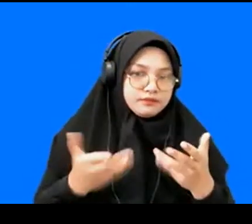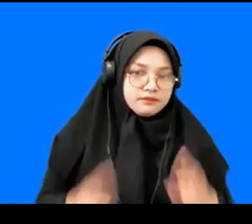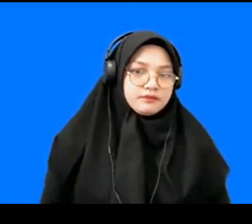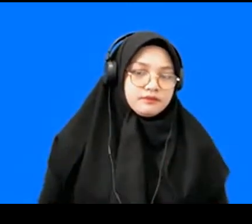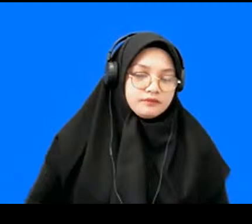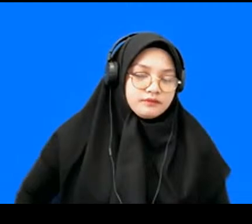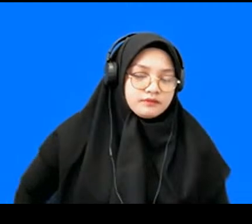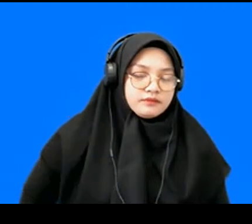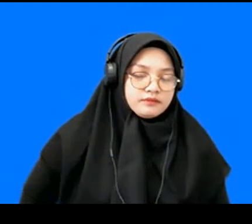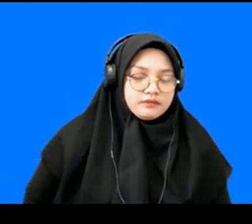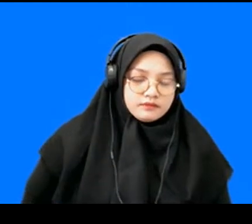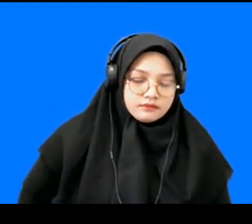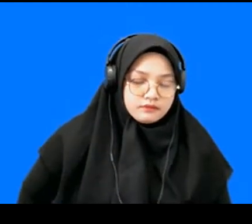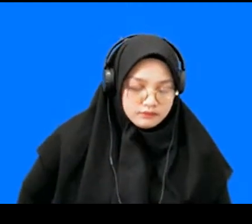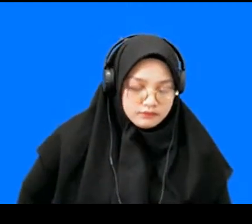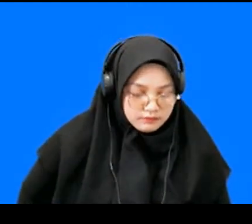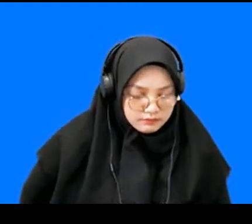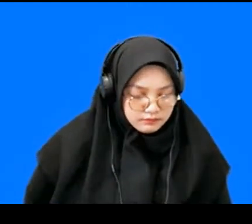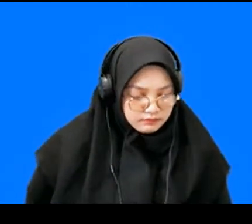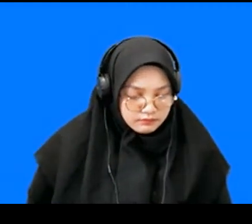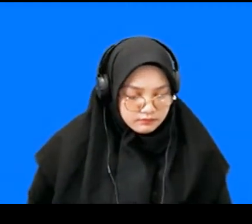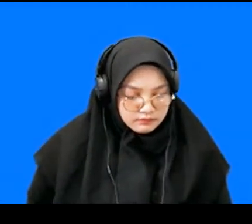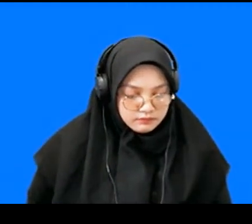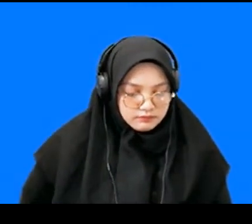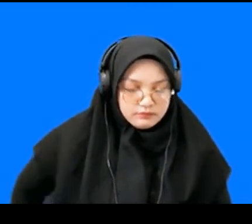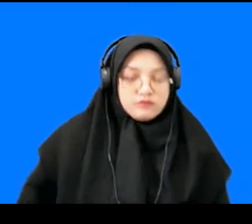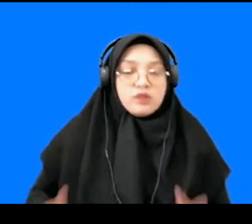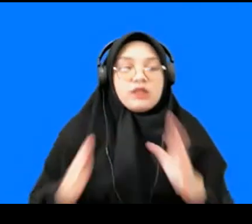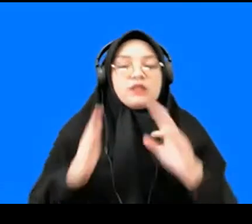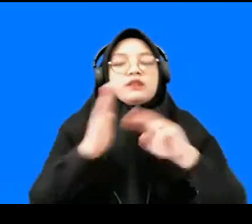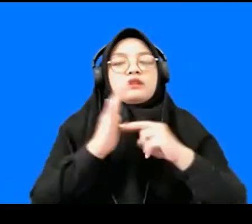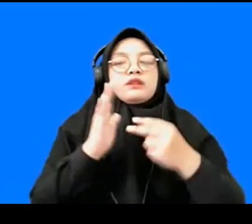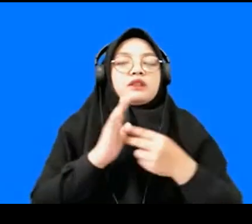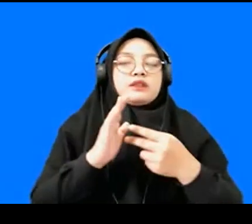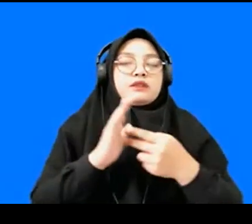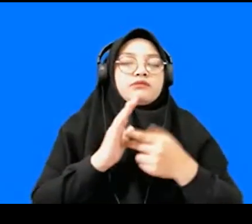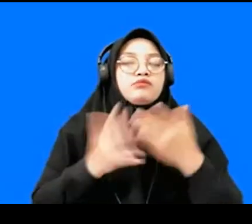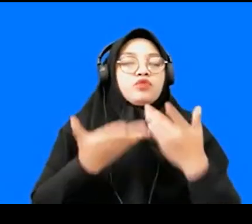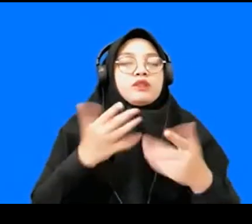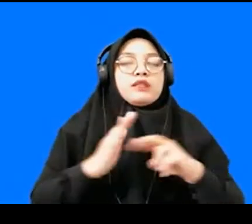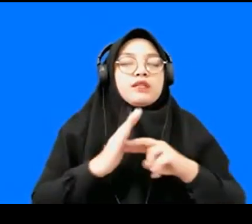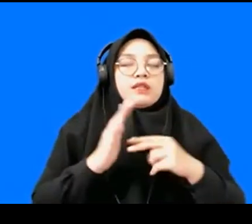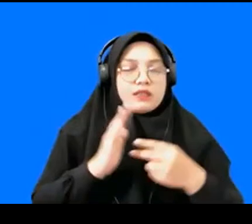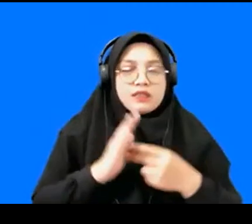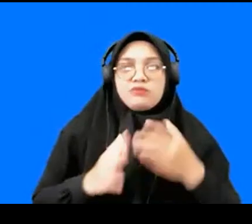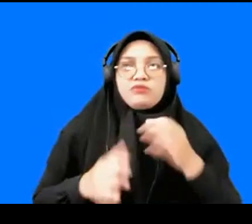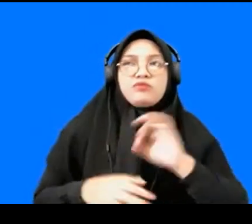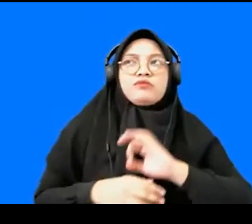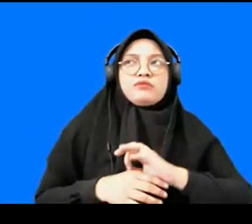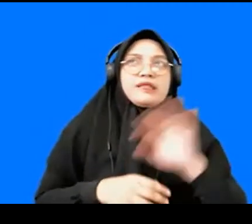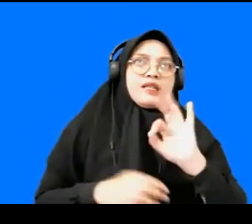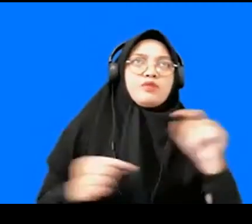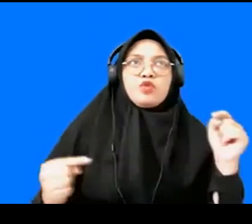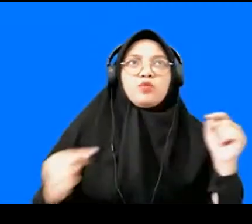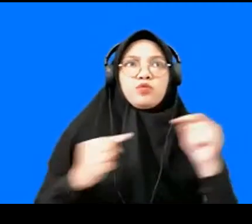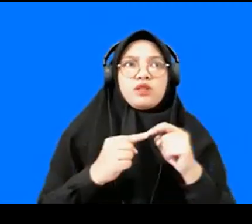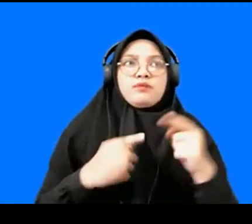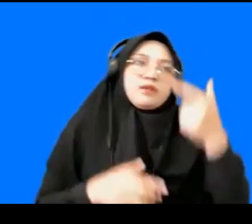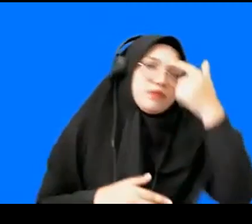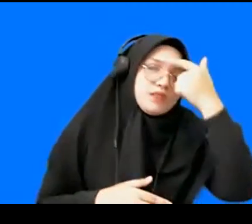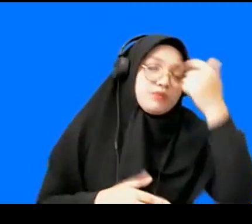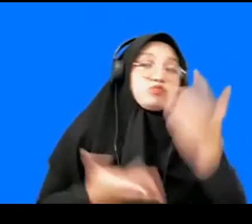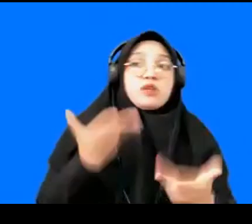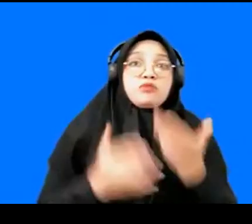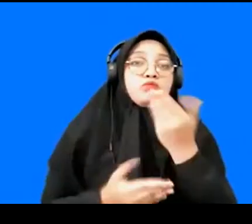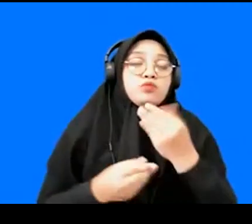not, and therefore it becomes difficult. You have examples of better policies on including disabilities, and I'm sure, you